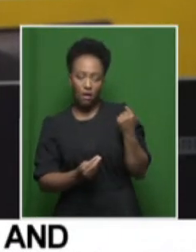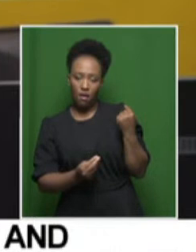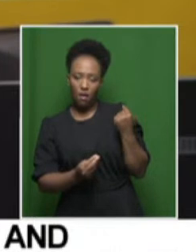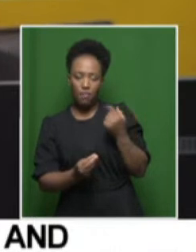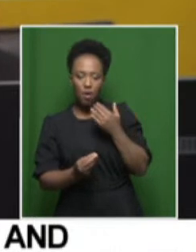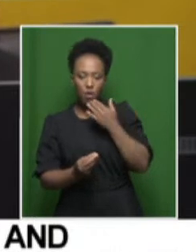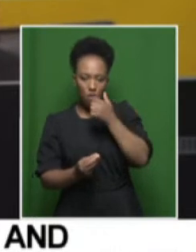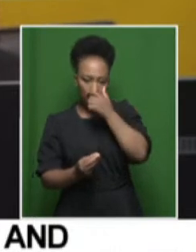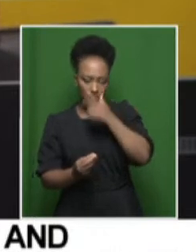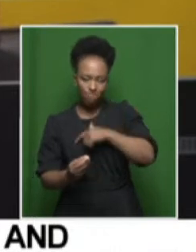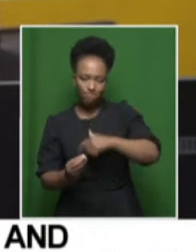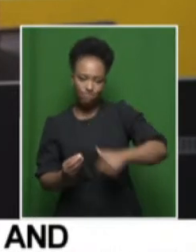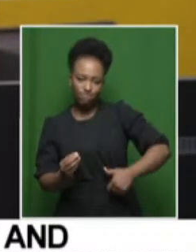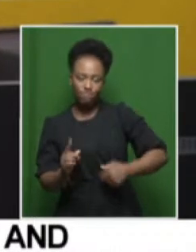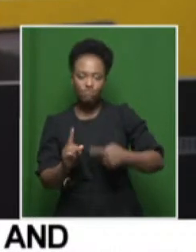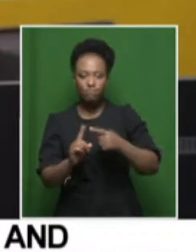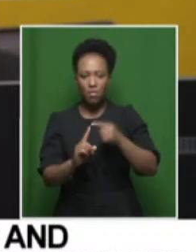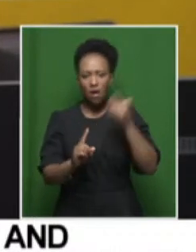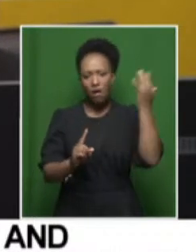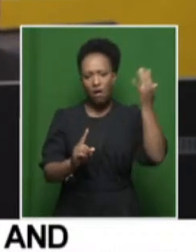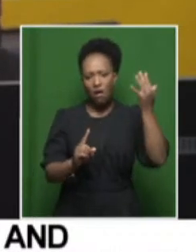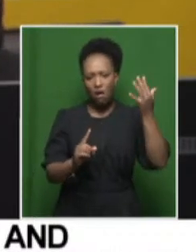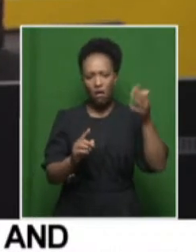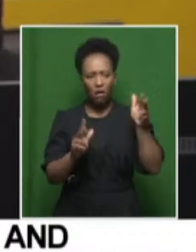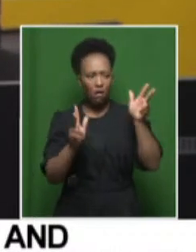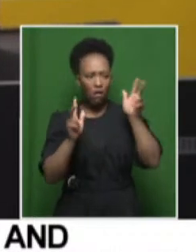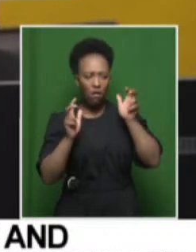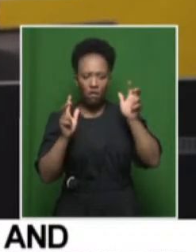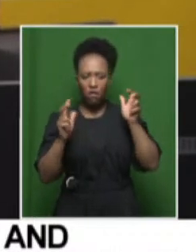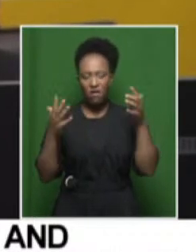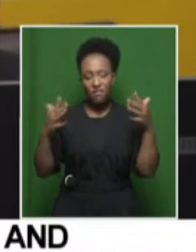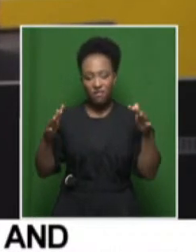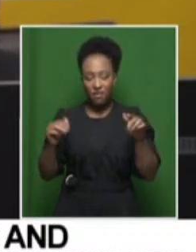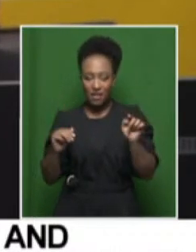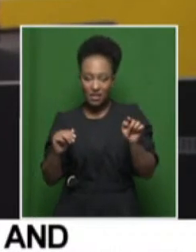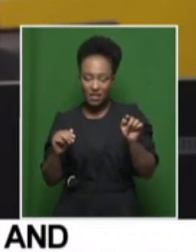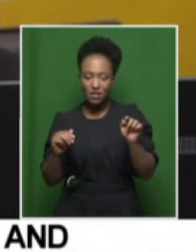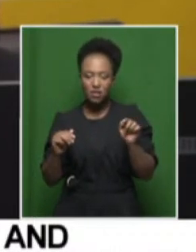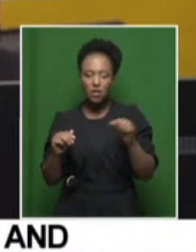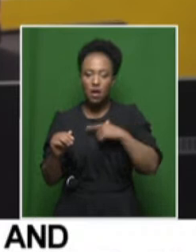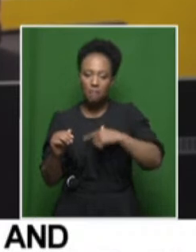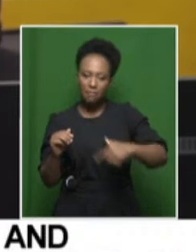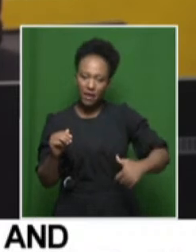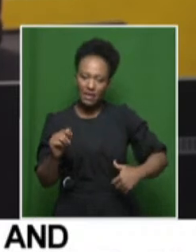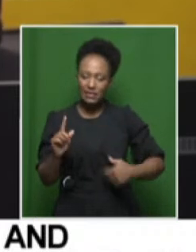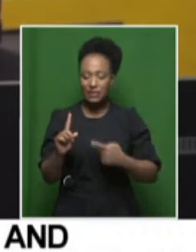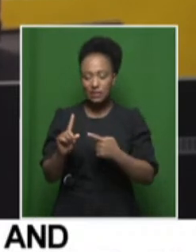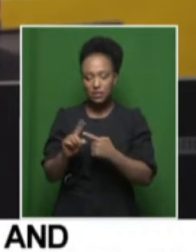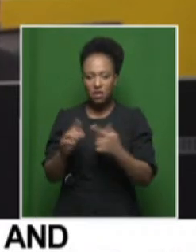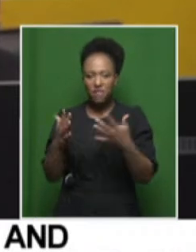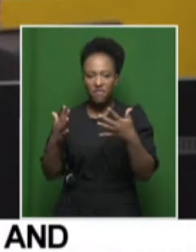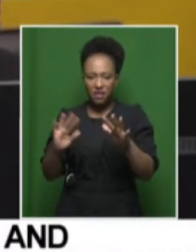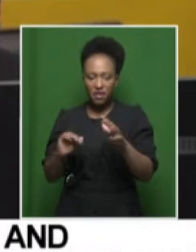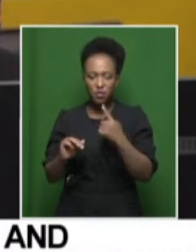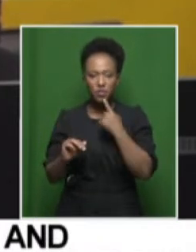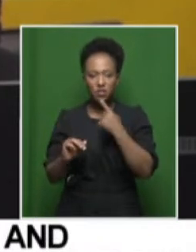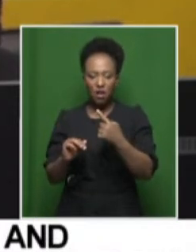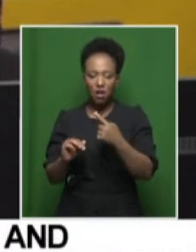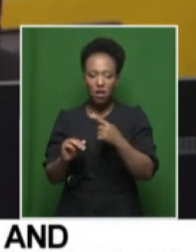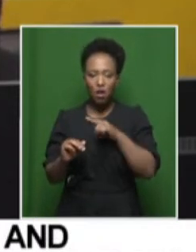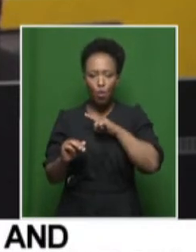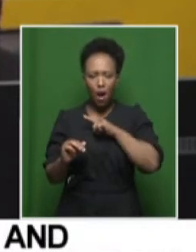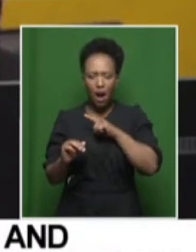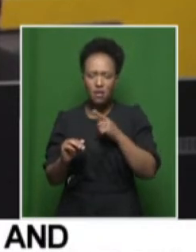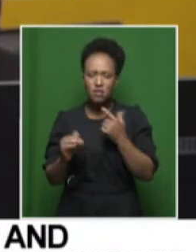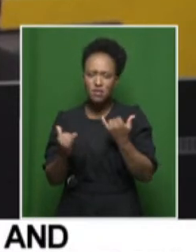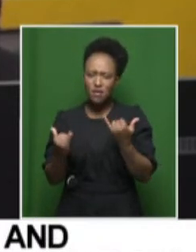Excellency, President Cyril Ramaphosa. The President reminded us that as we face steep and